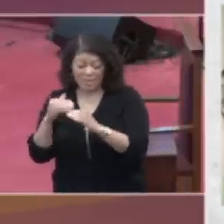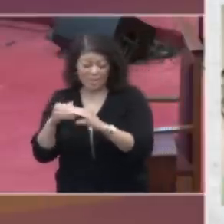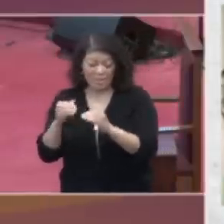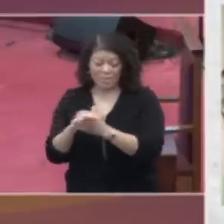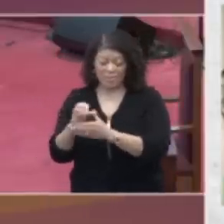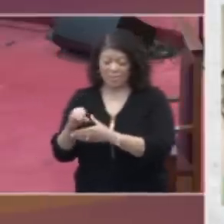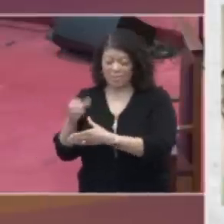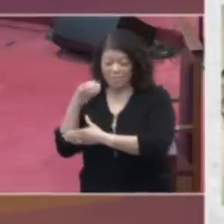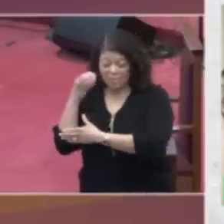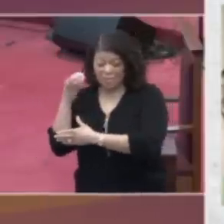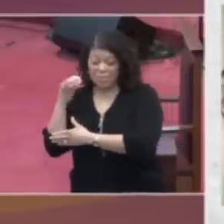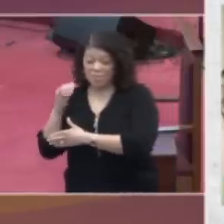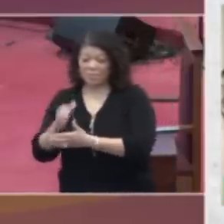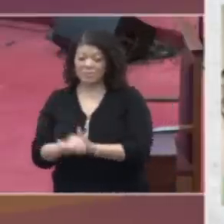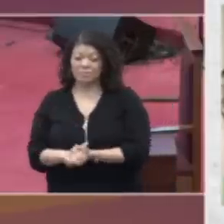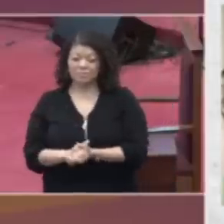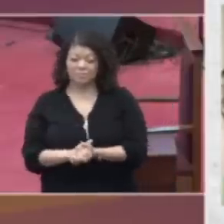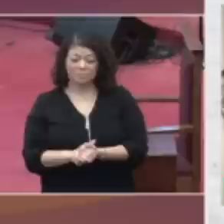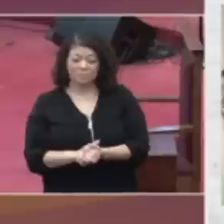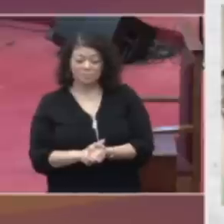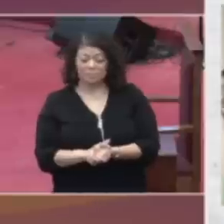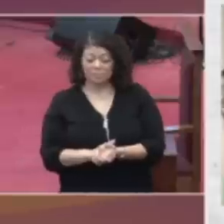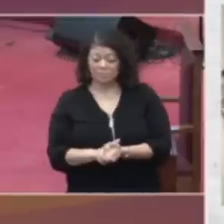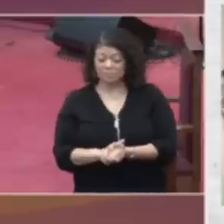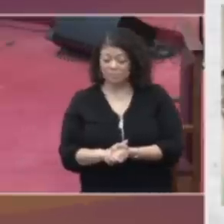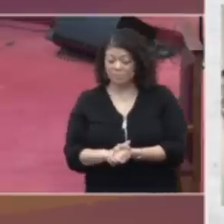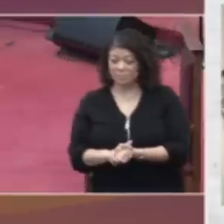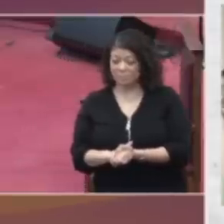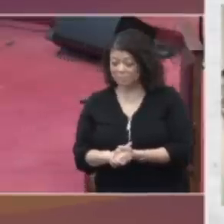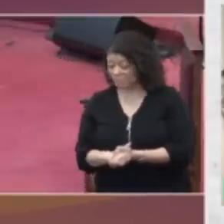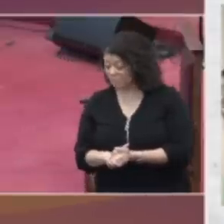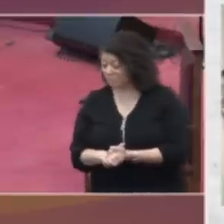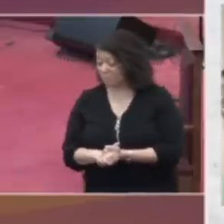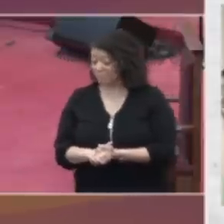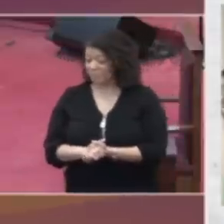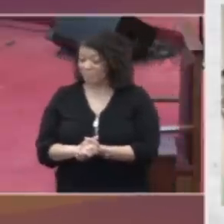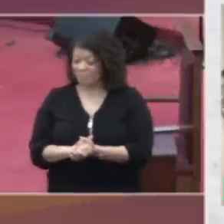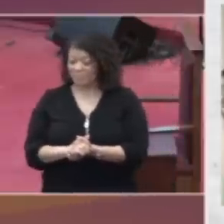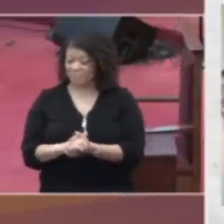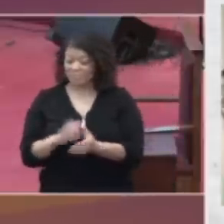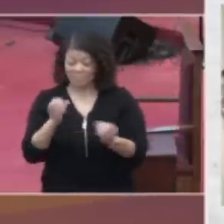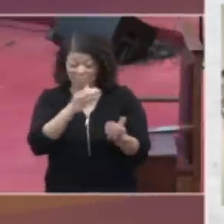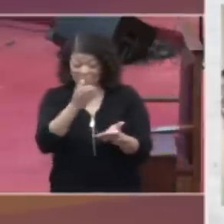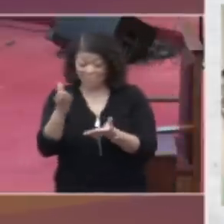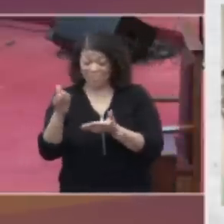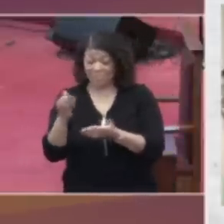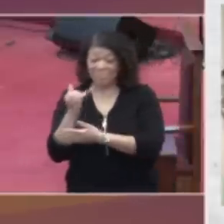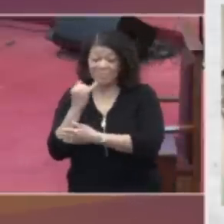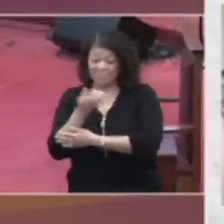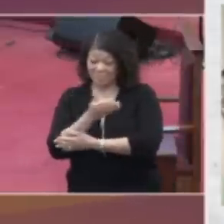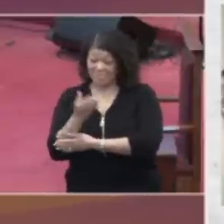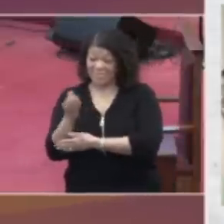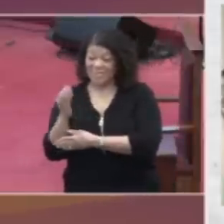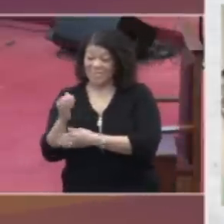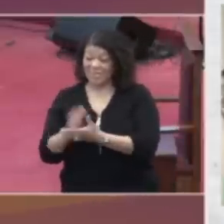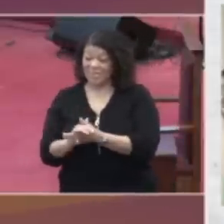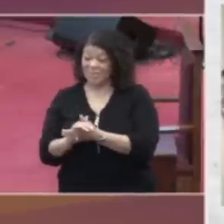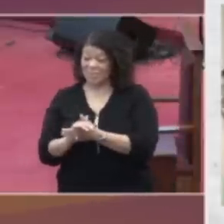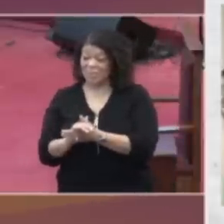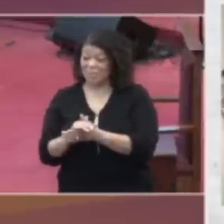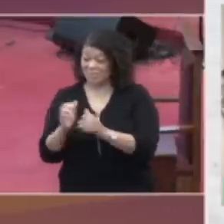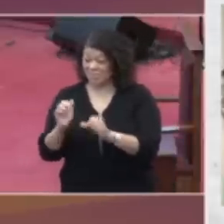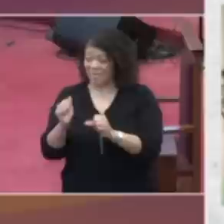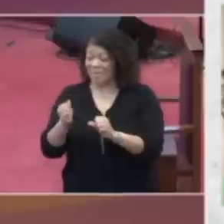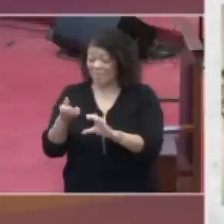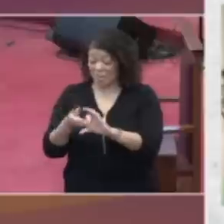team members, either myself or one of my team members will reach out to the young people and young adults, let them know you are in. You know, I don't see me turning anybody away. Just want y'all to